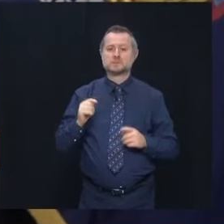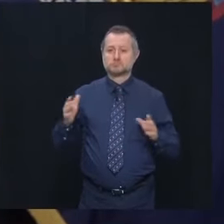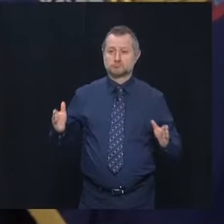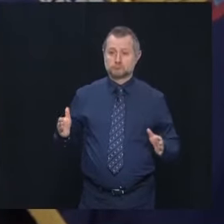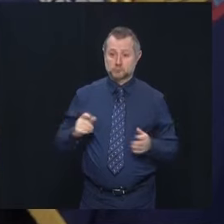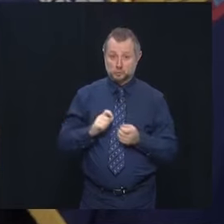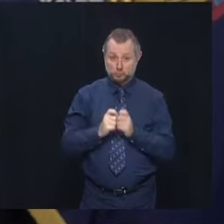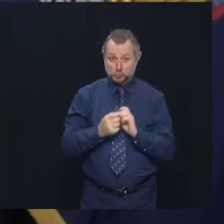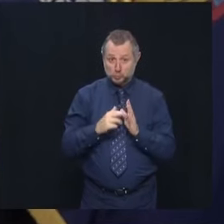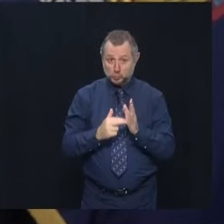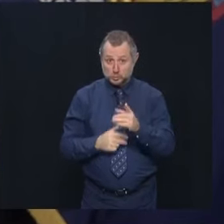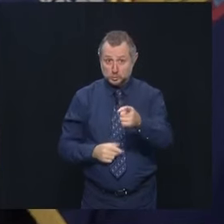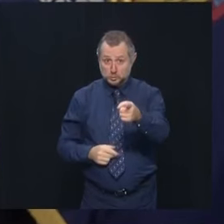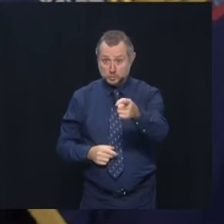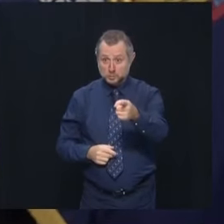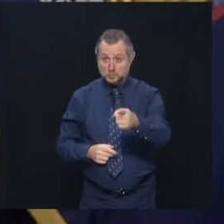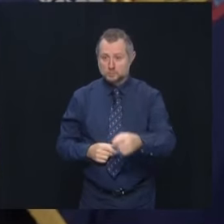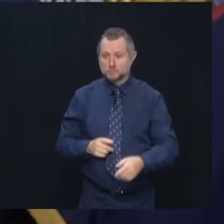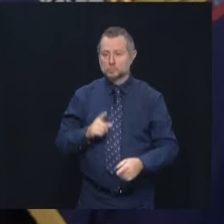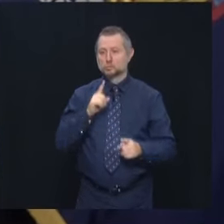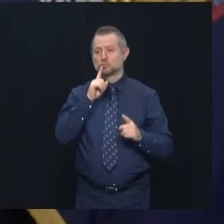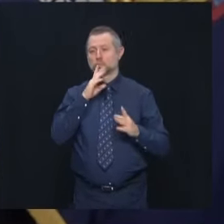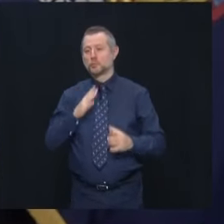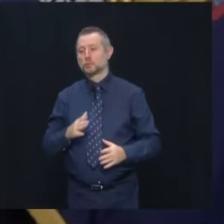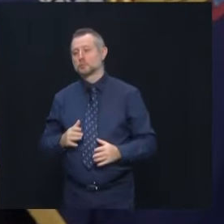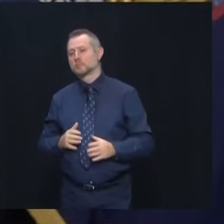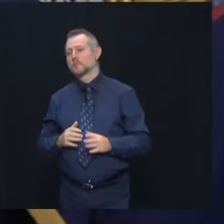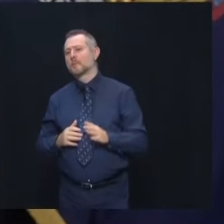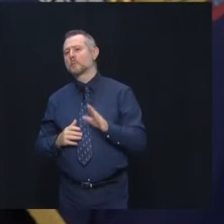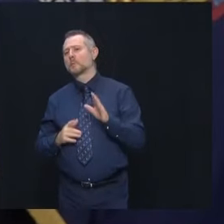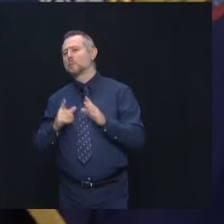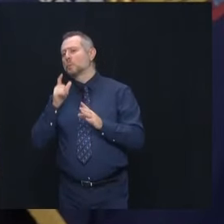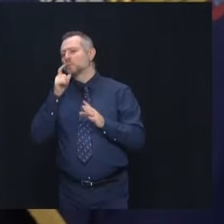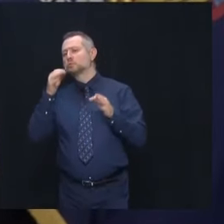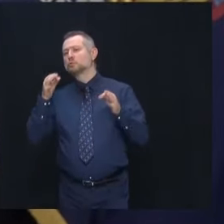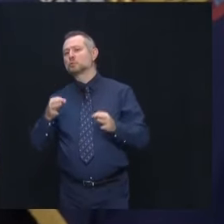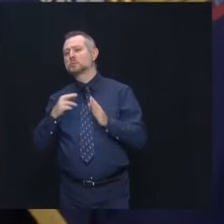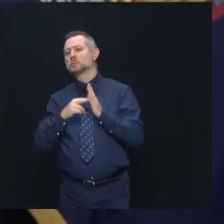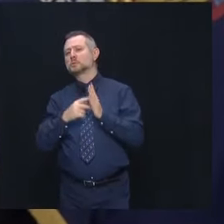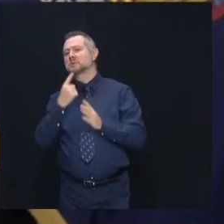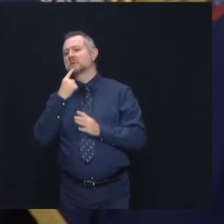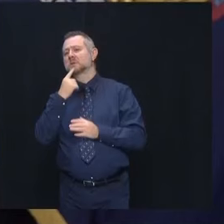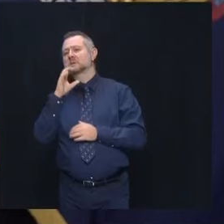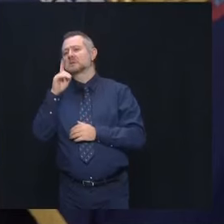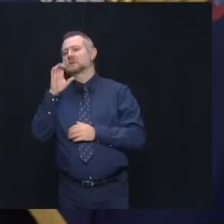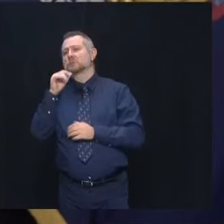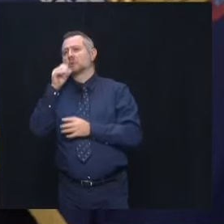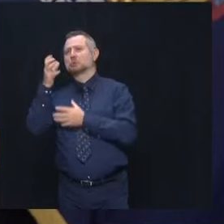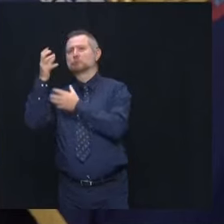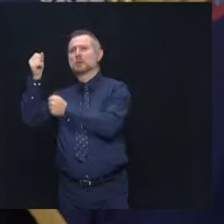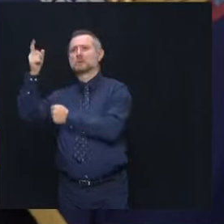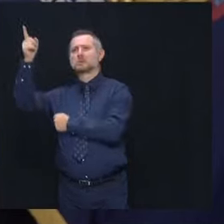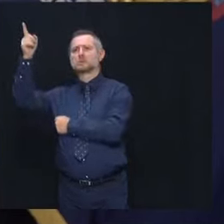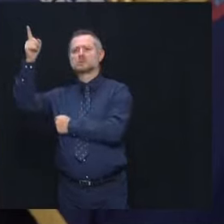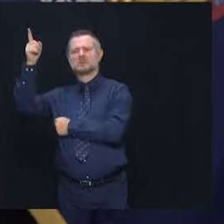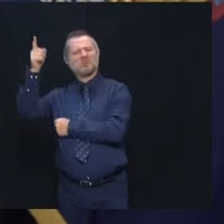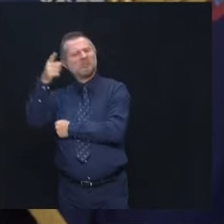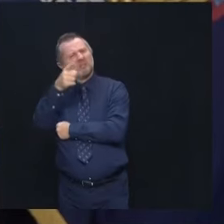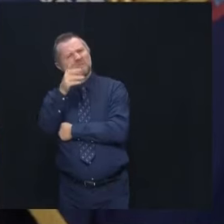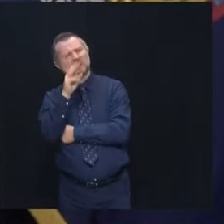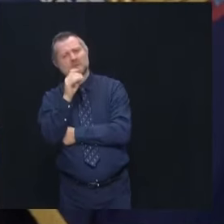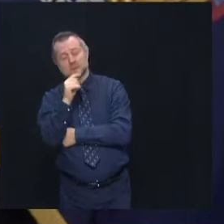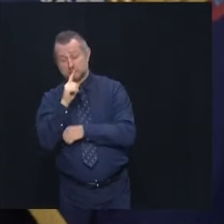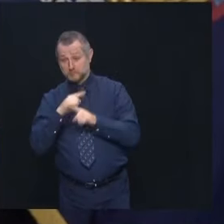rule? Well, what rule are you, who's determining this rule? You've said that the CDC can't be trusted for public health guidance, but there is lots